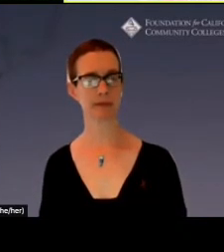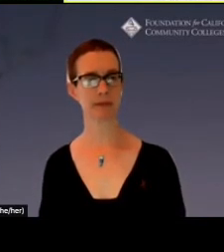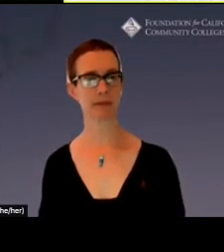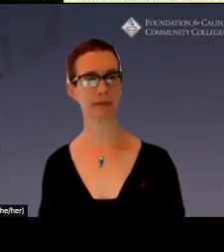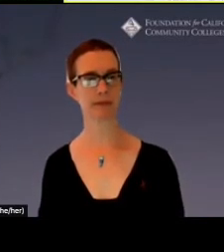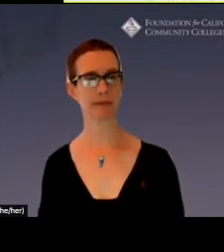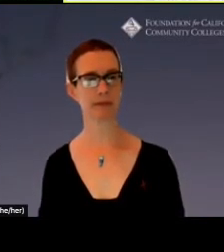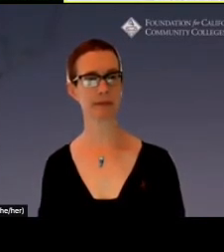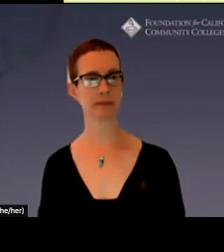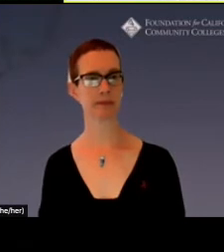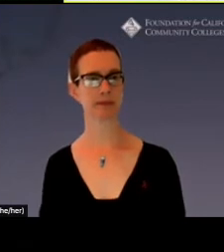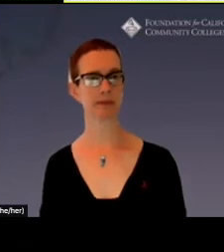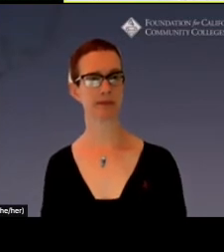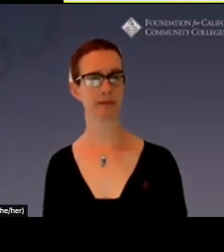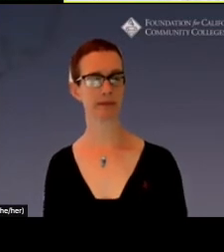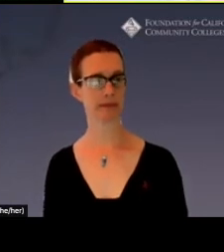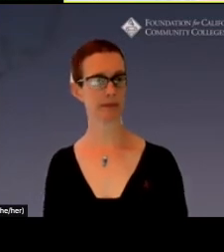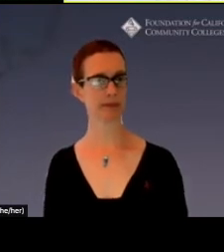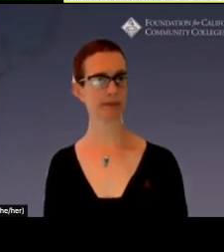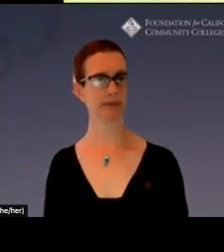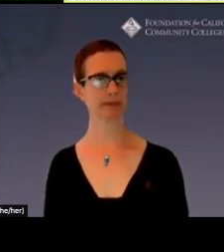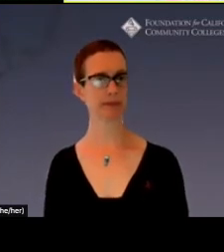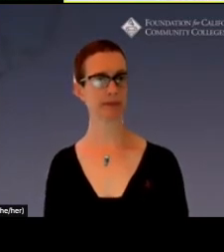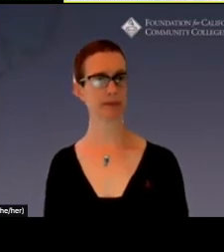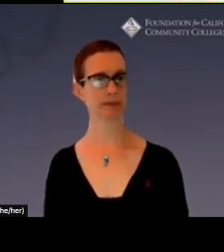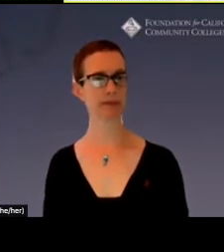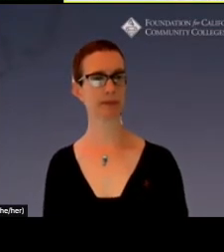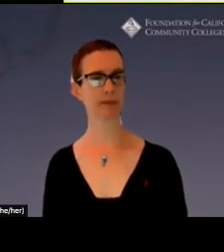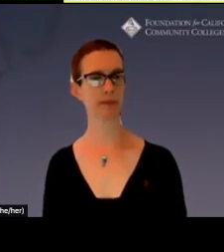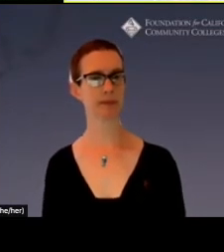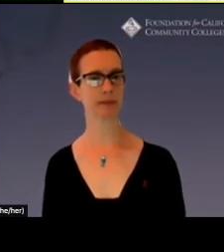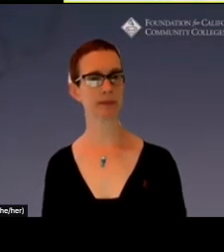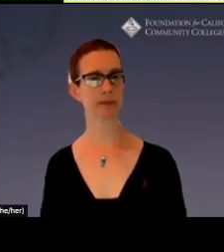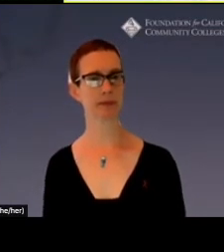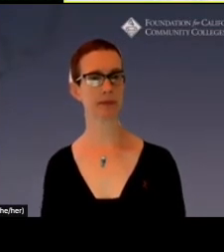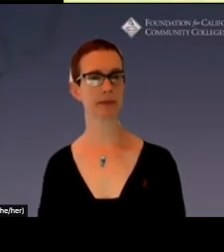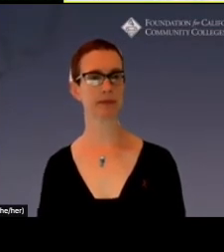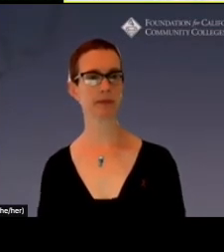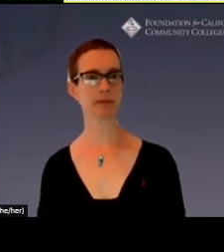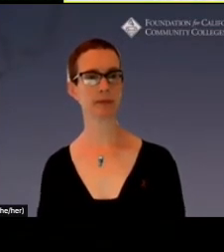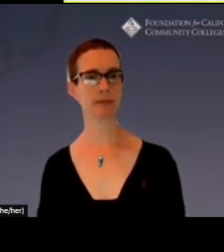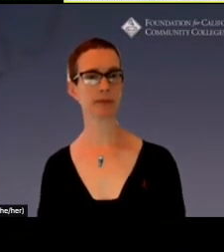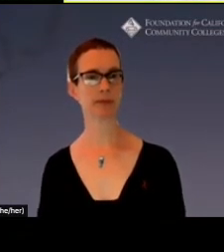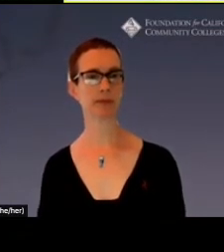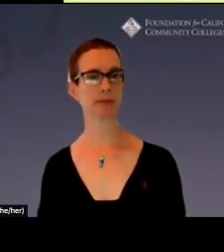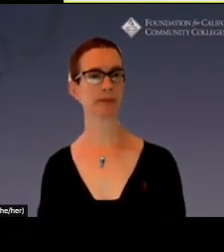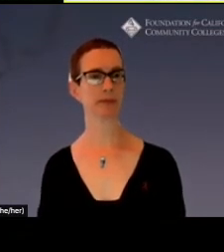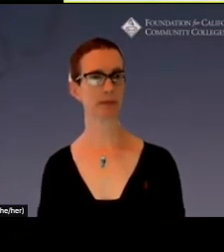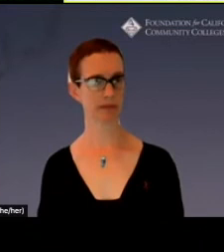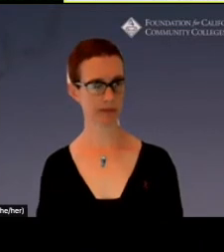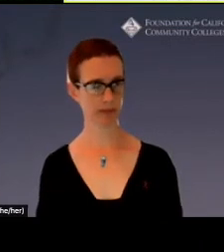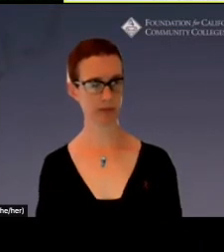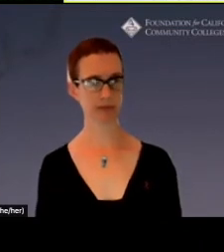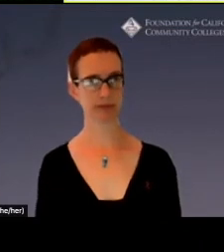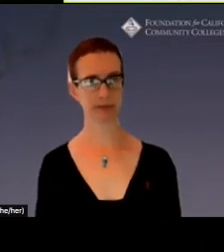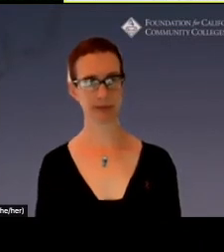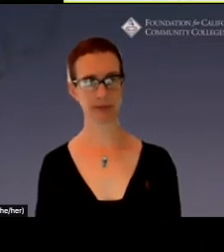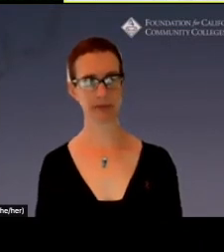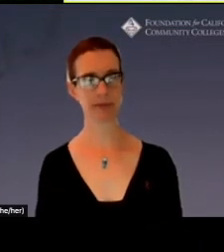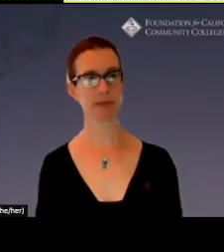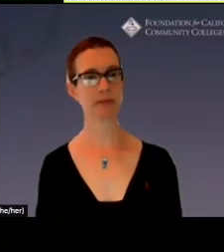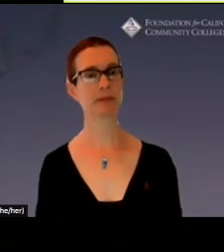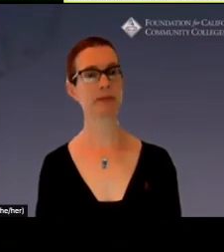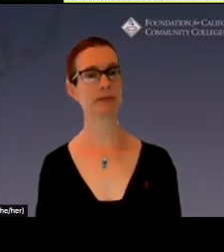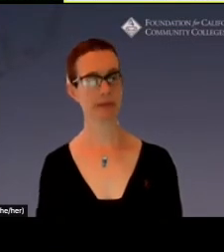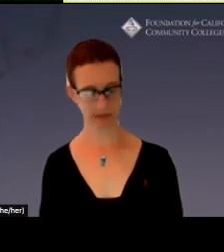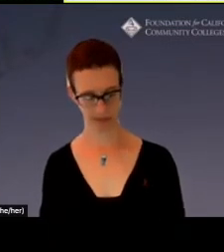that meeting, following up, those types of activities. But there is more involved in being a